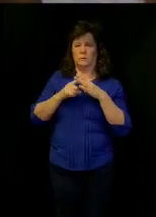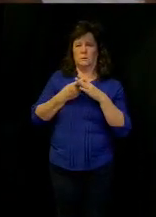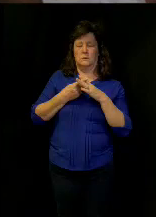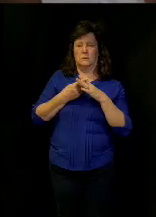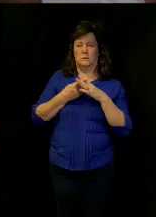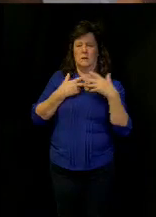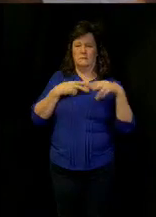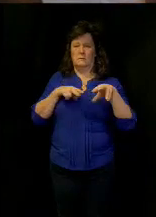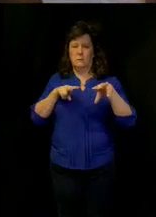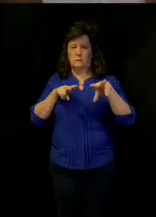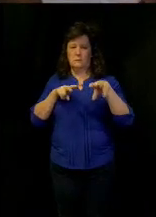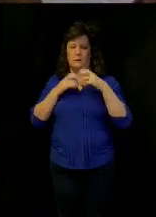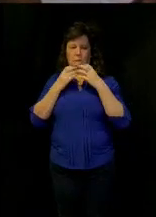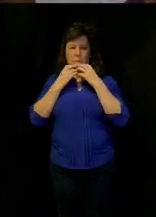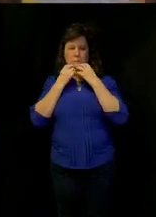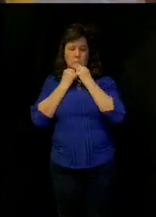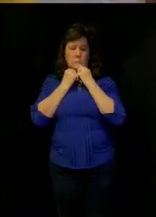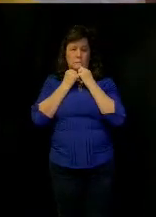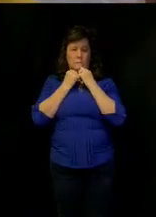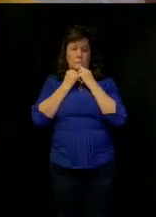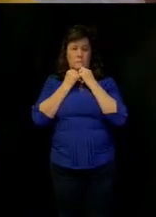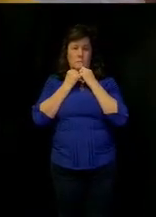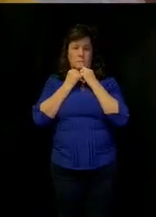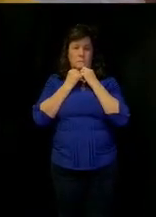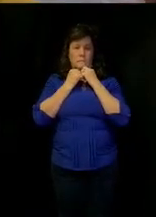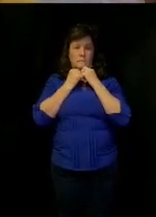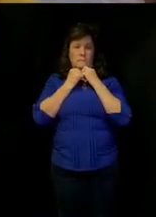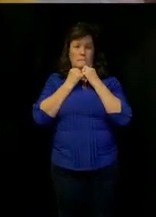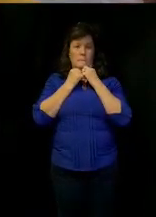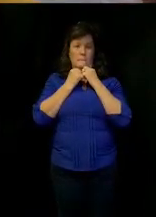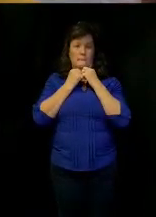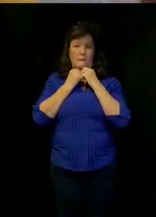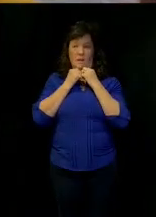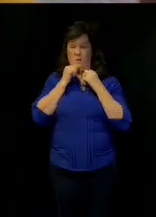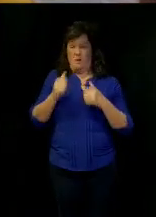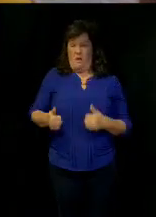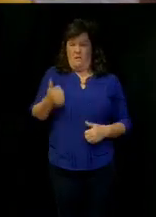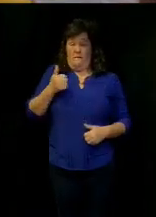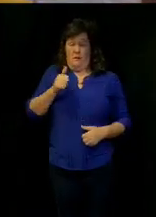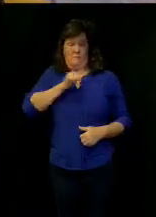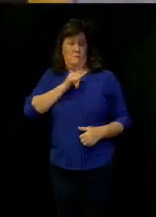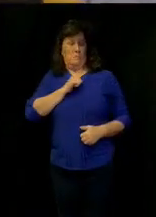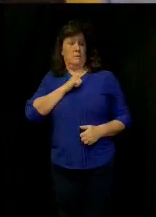Selfishness. Did you know live longer? No longer for themselves.